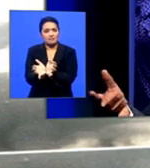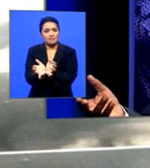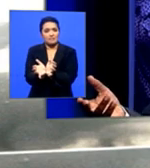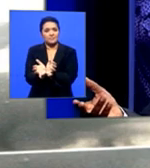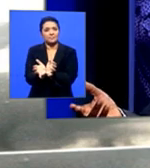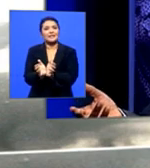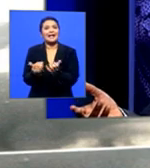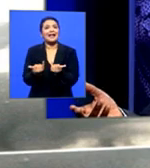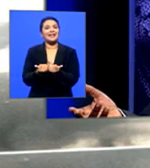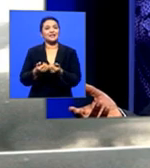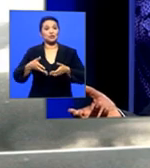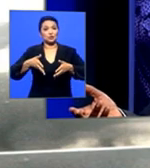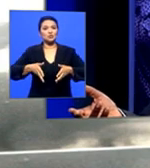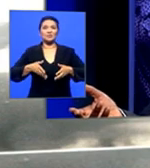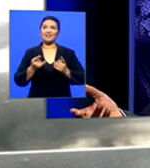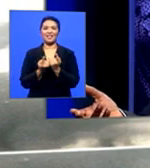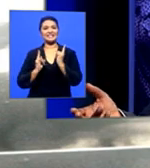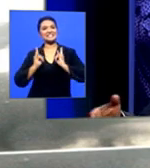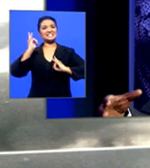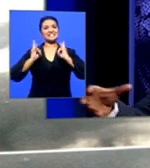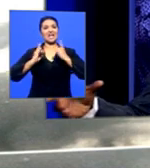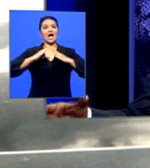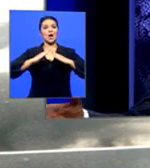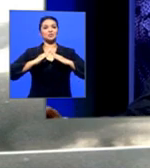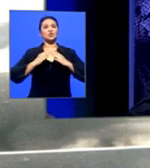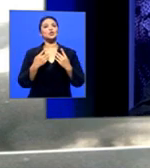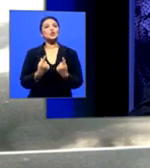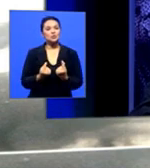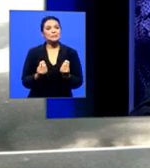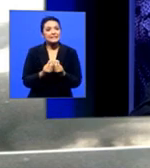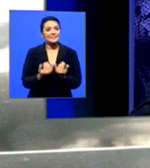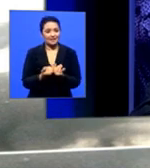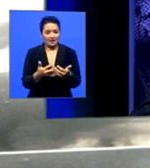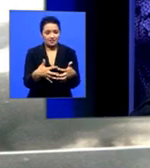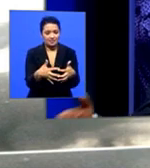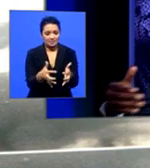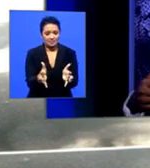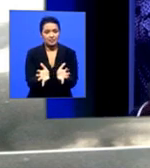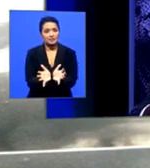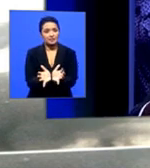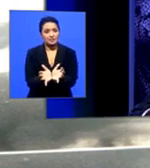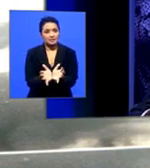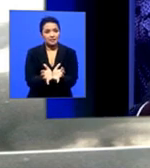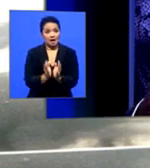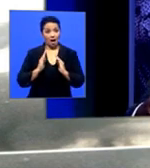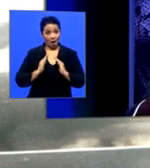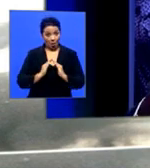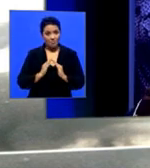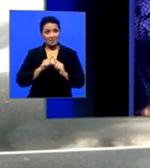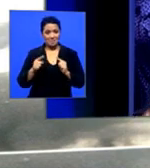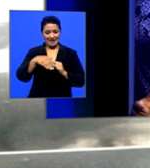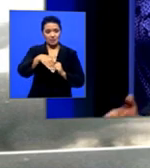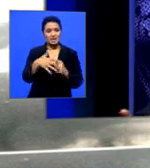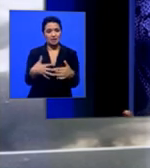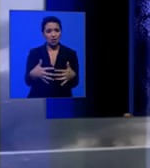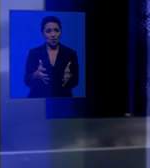in today's suburbs. They do something like a kraal. Yeah. This is where it